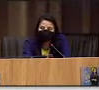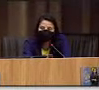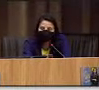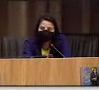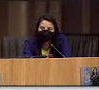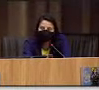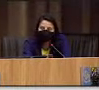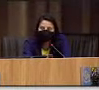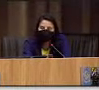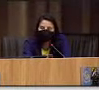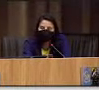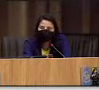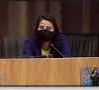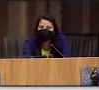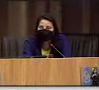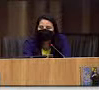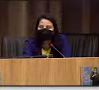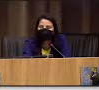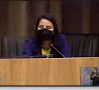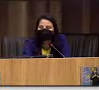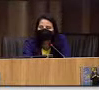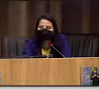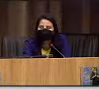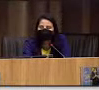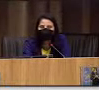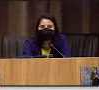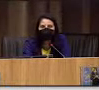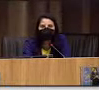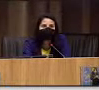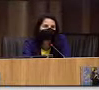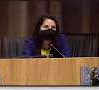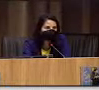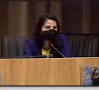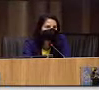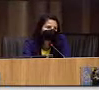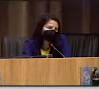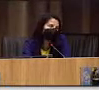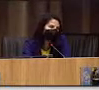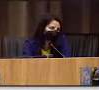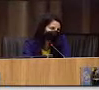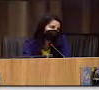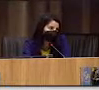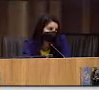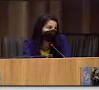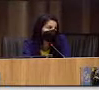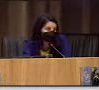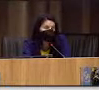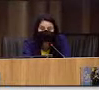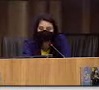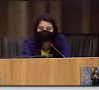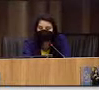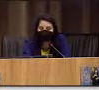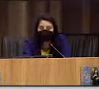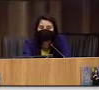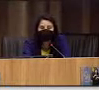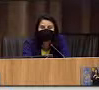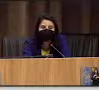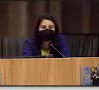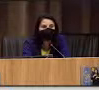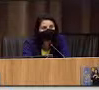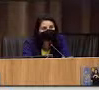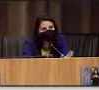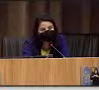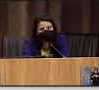So this was the definition of reinfection that we have adopted, and the date for the